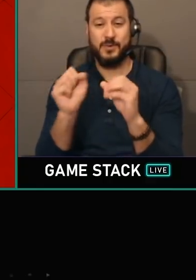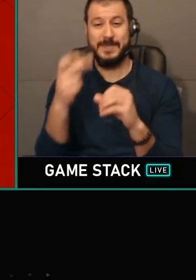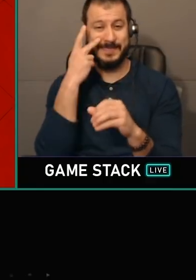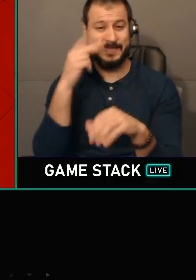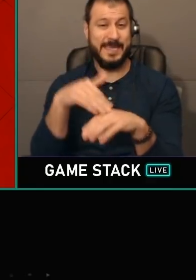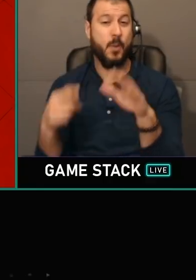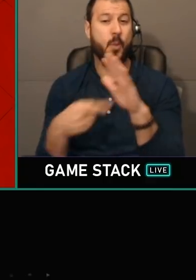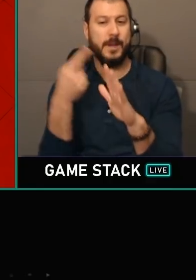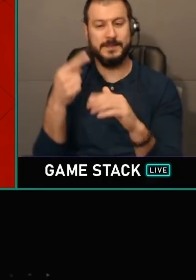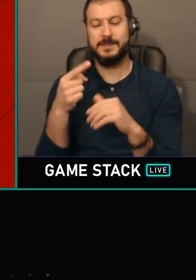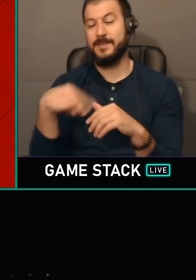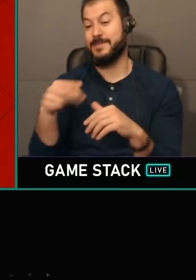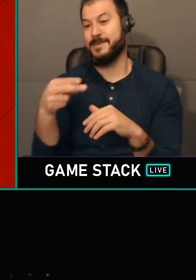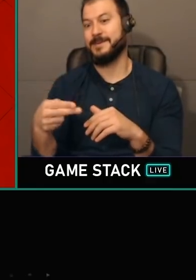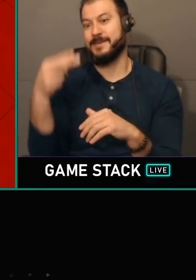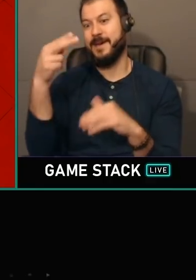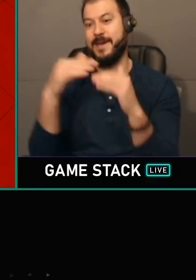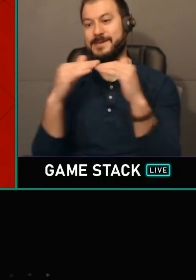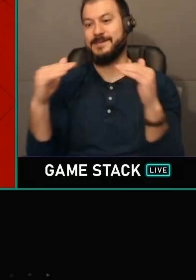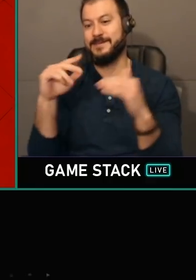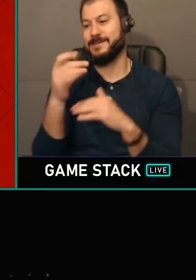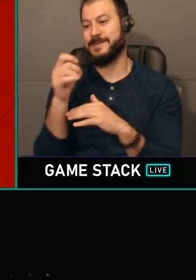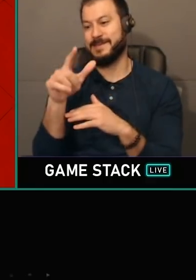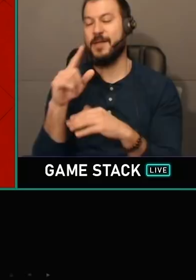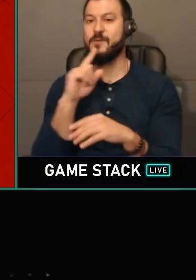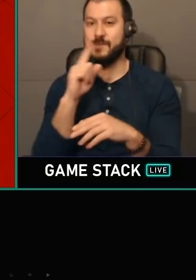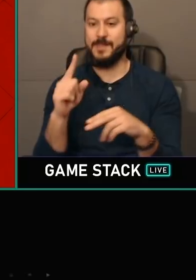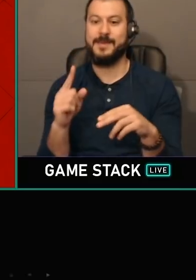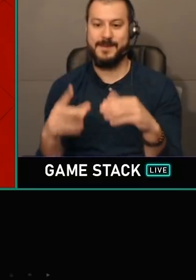these high-detail MIP levels can really add up.